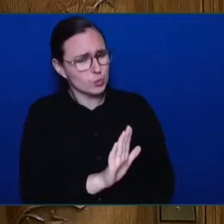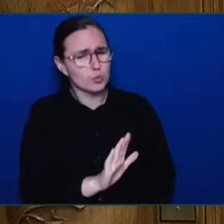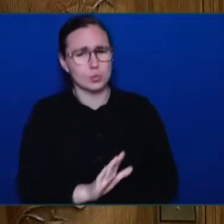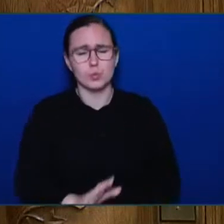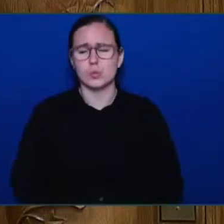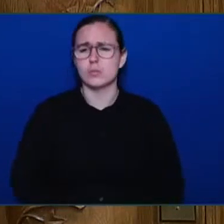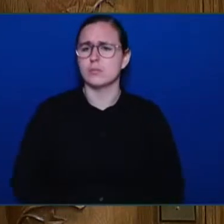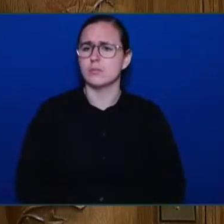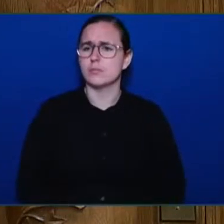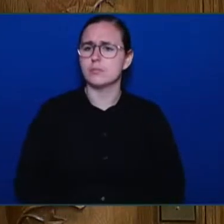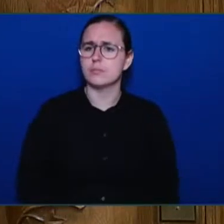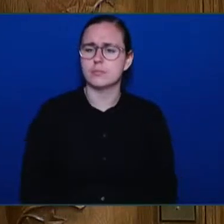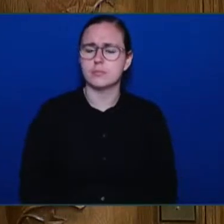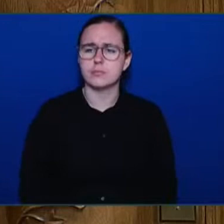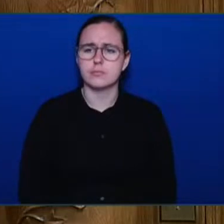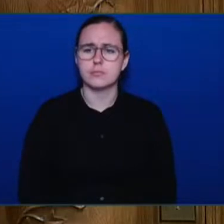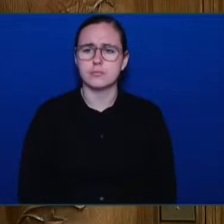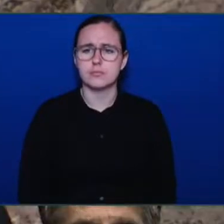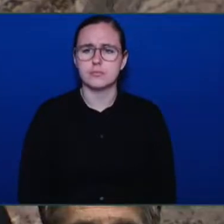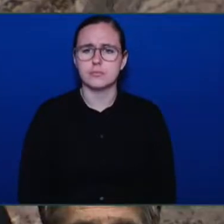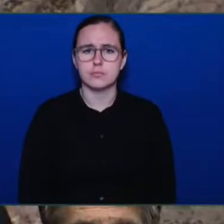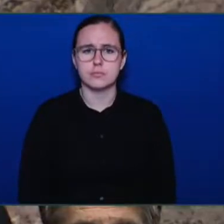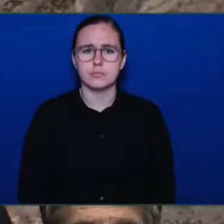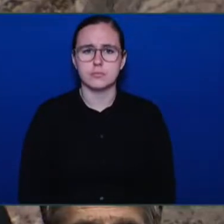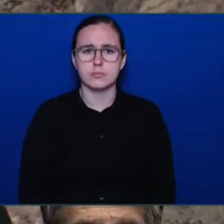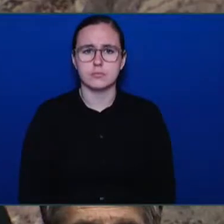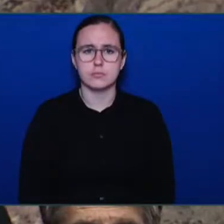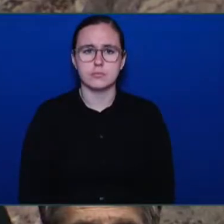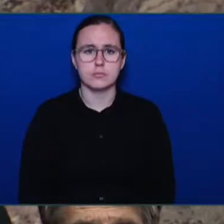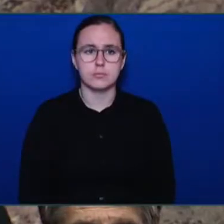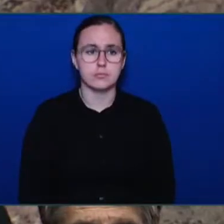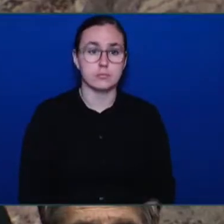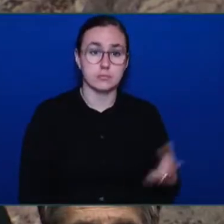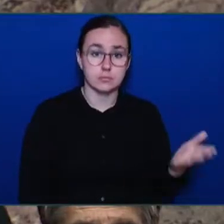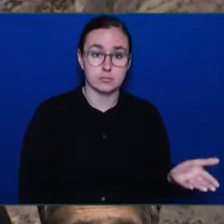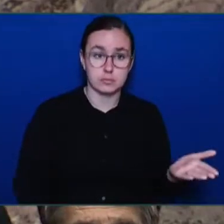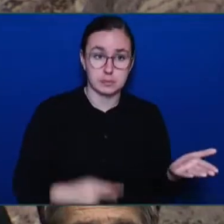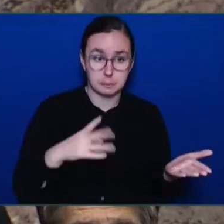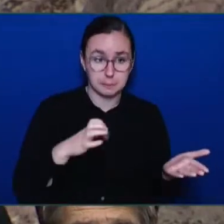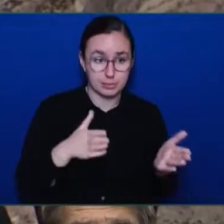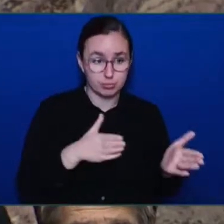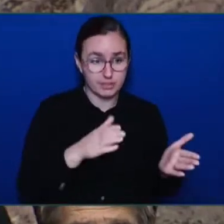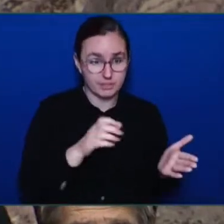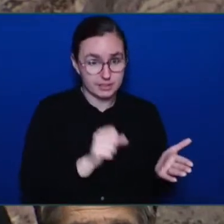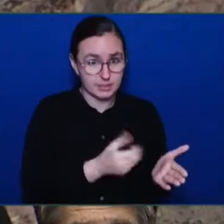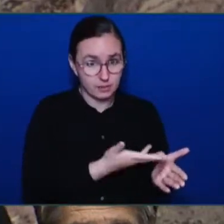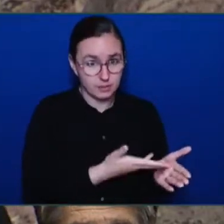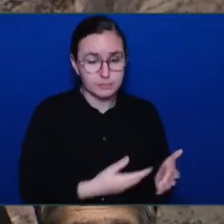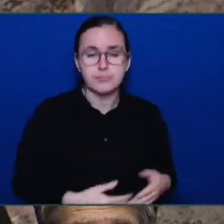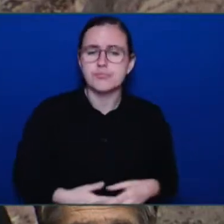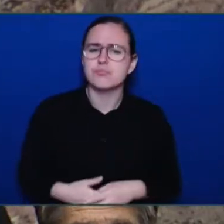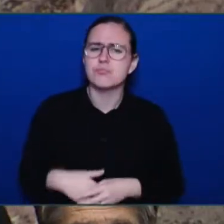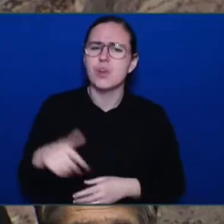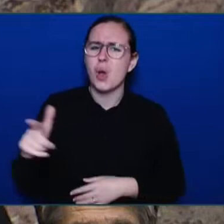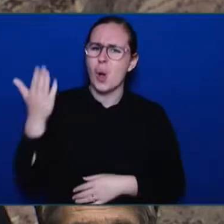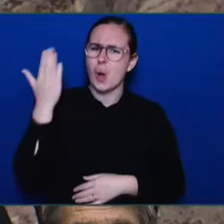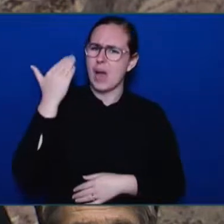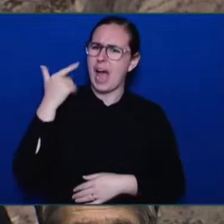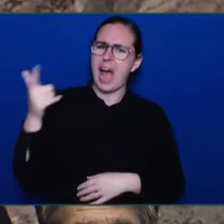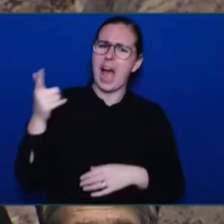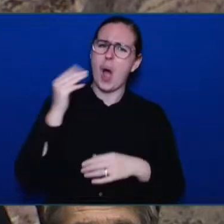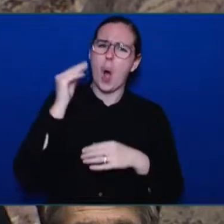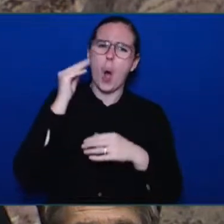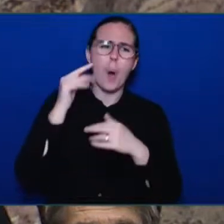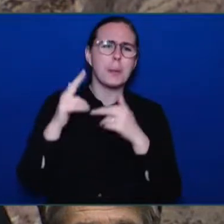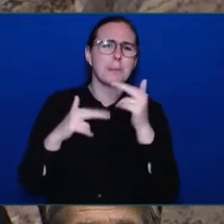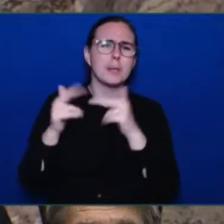Peace River South supplemental. Well, thank you, Mr. Speaker. The reason why the Home Builders Association has offered to help is because this government has utterly failed in delivering